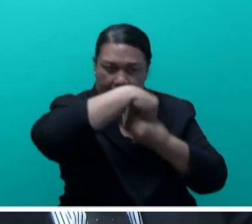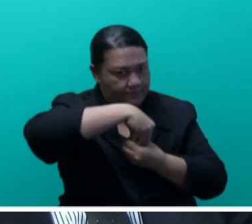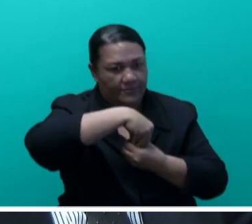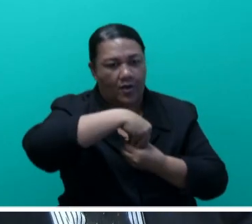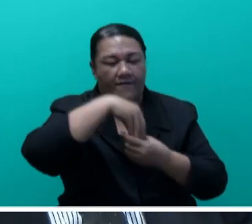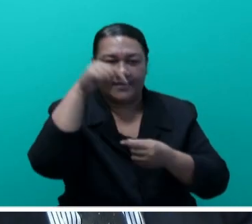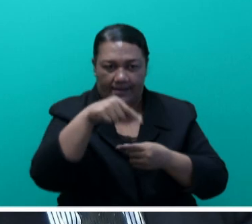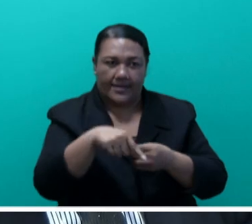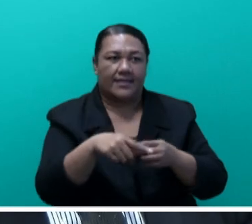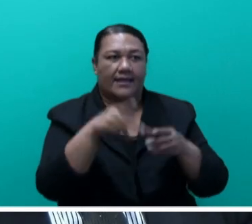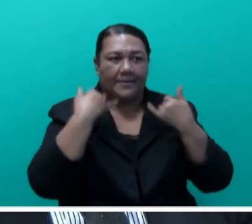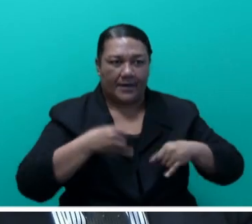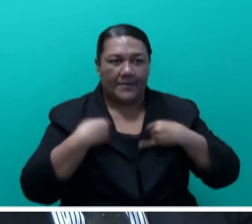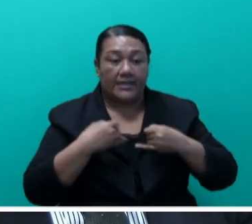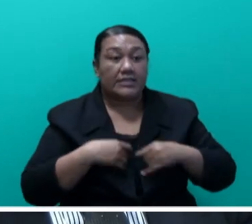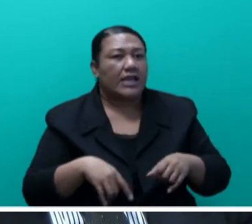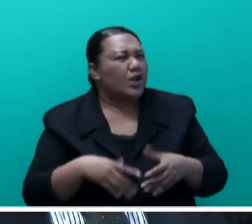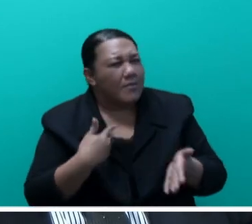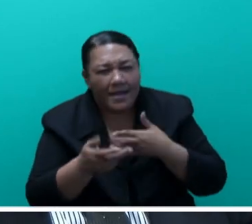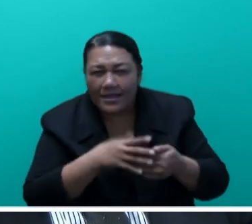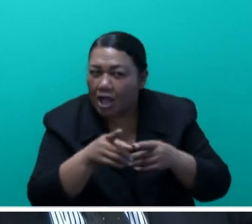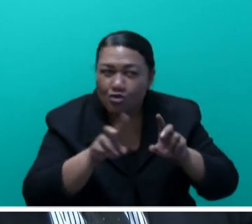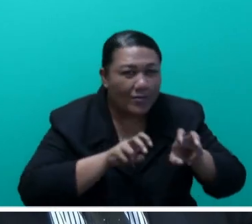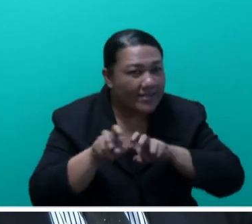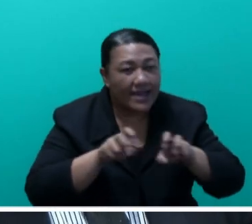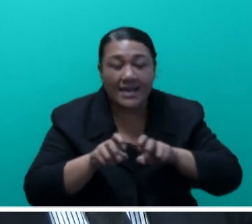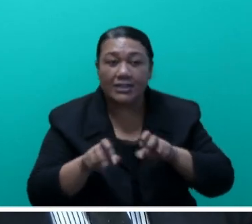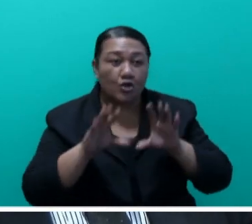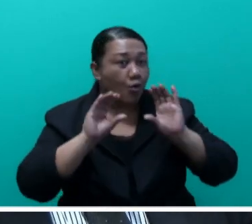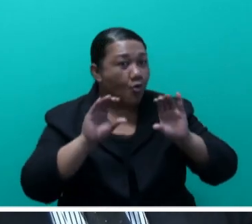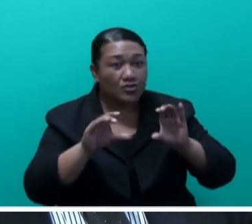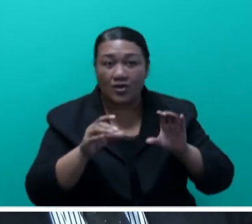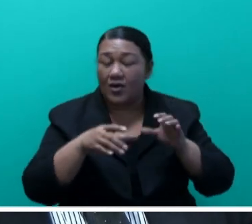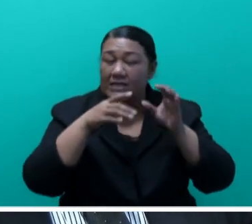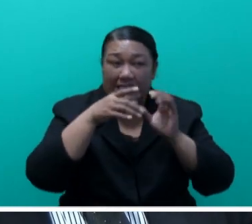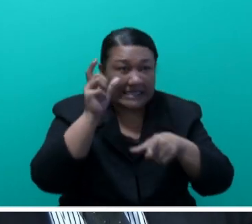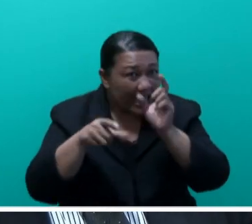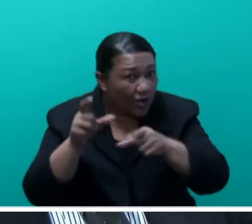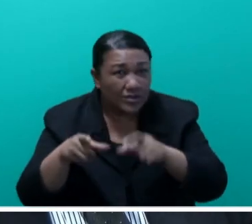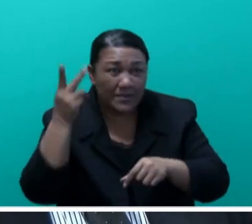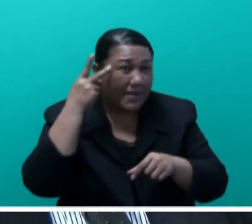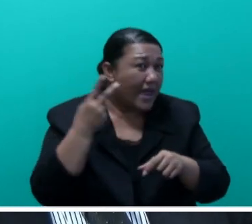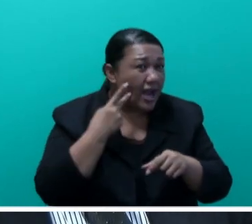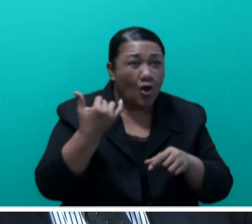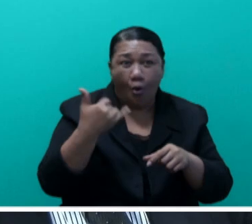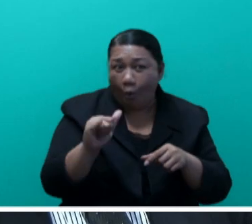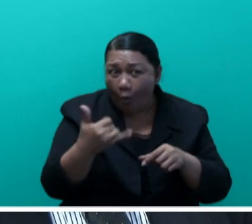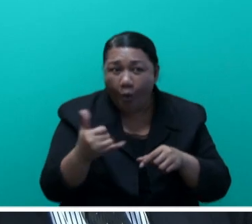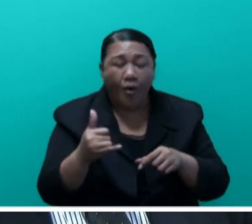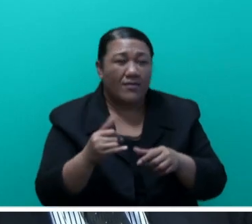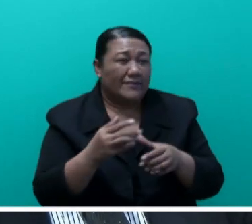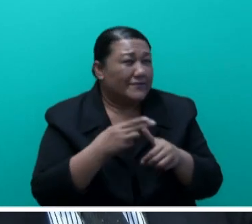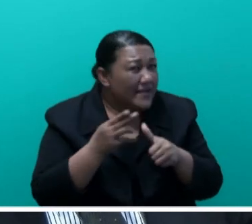everyone, whether you are an athlete, a coach, a parent, a stakeholder, or simply a sports enthusiast.